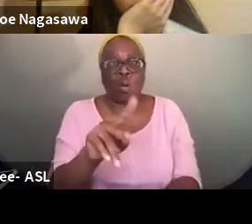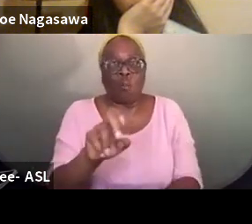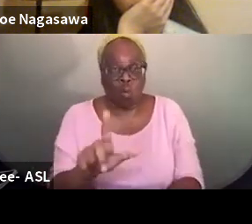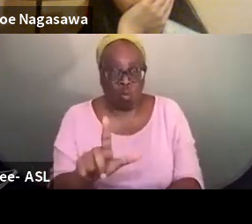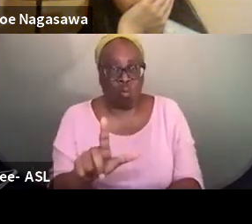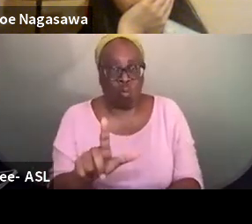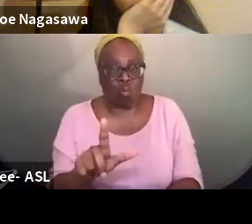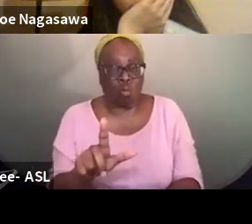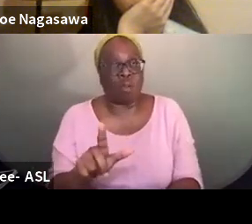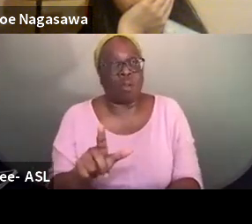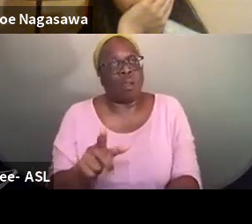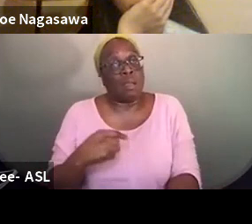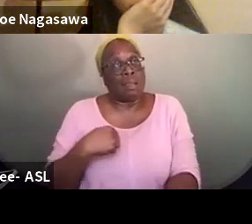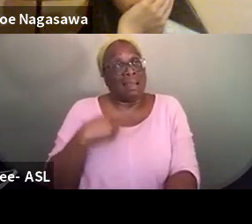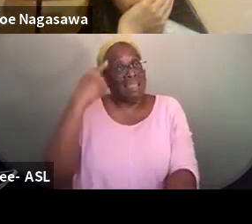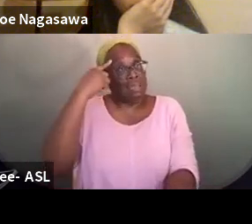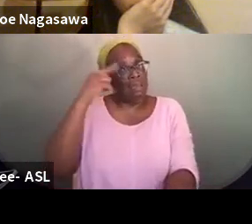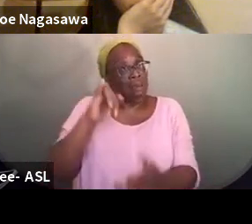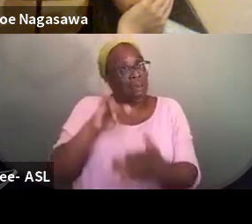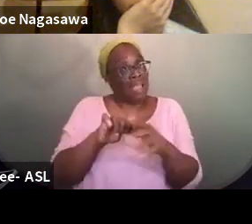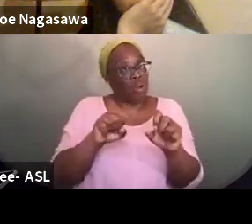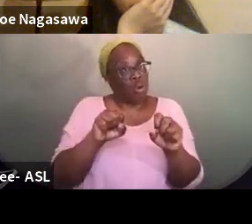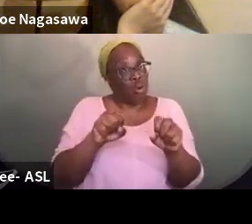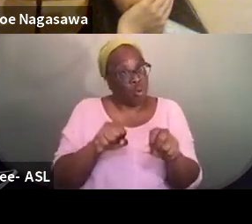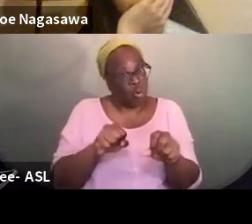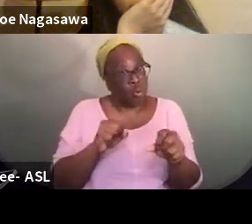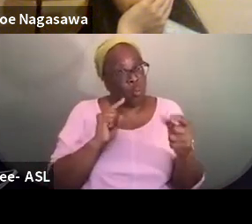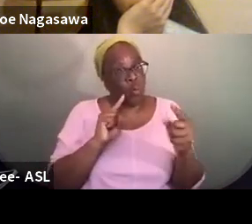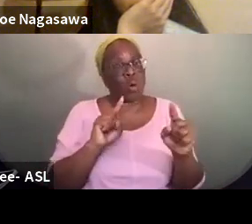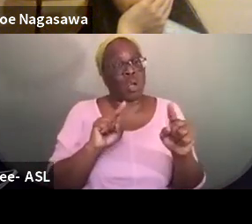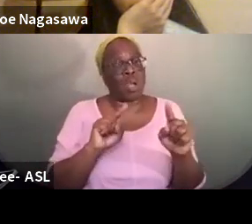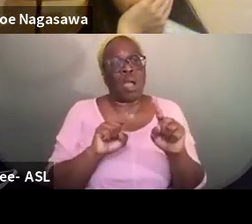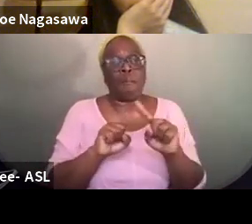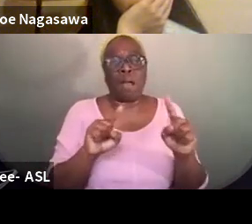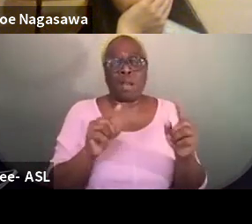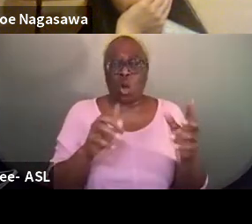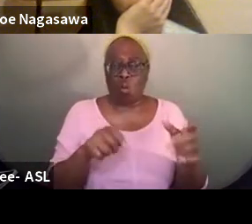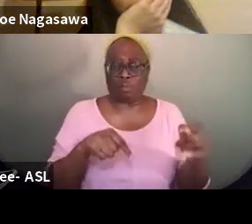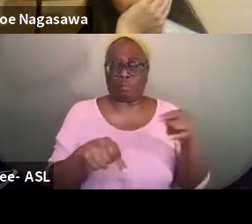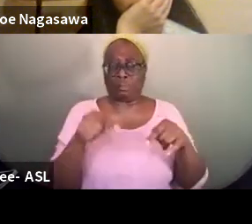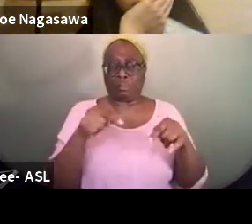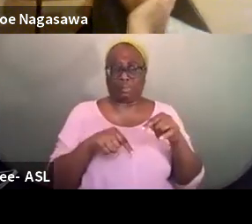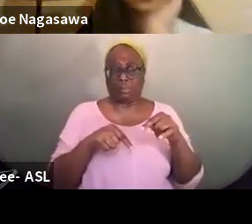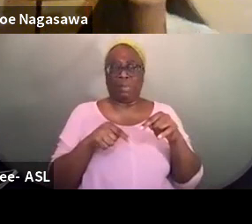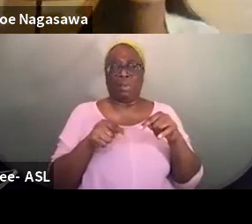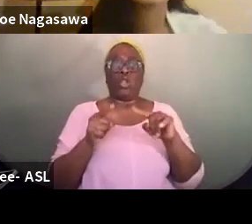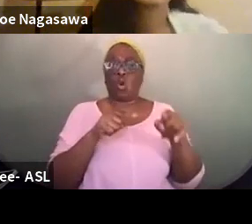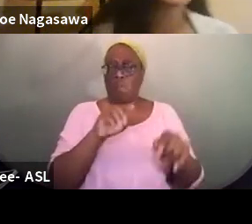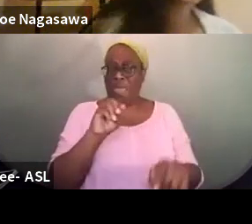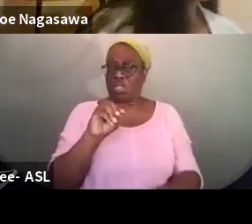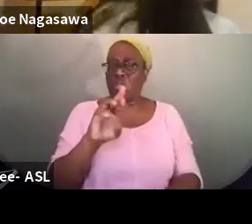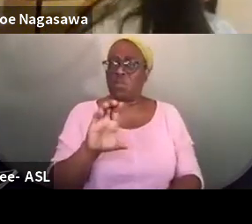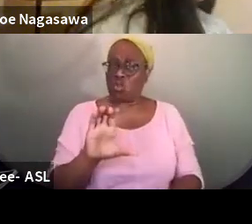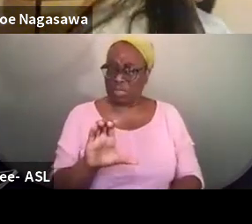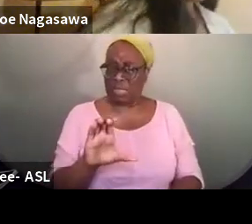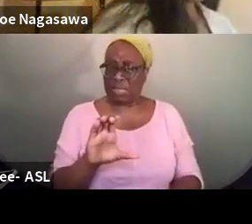could work, but I do want to go back to Mr. Contemposis just to make sure that I'm clear on